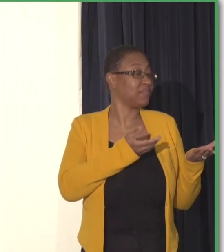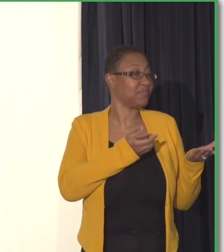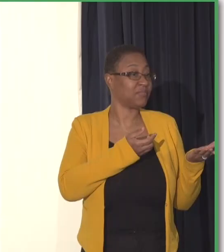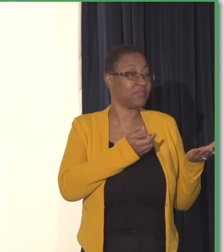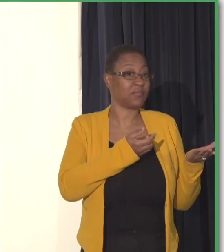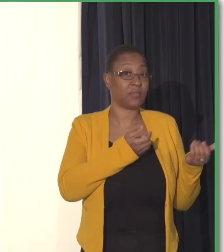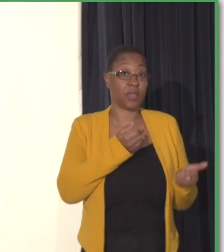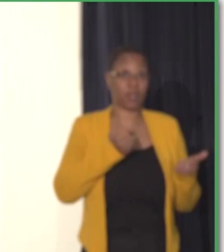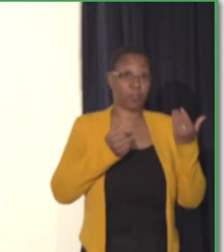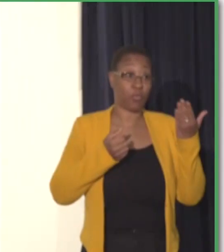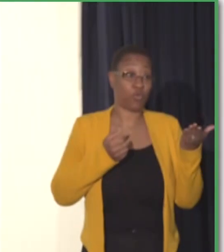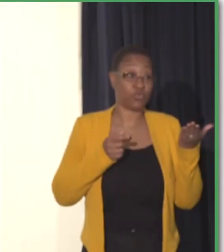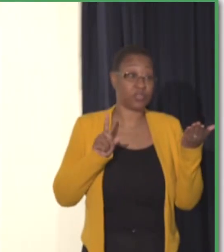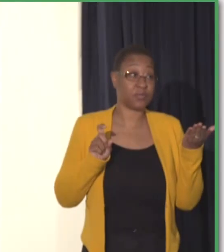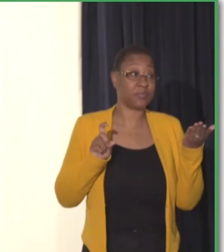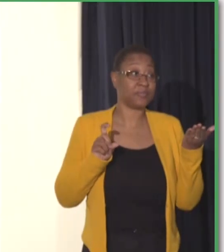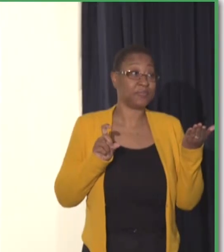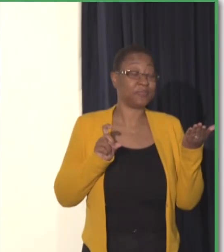Is there a motion?